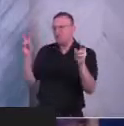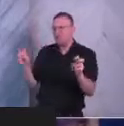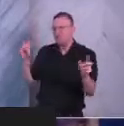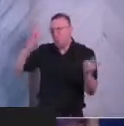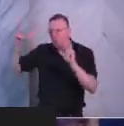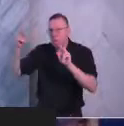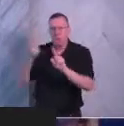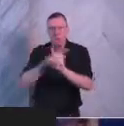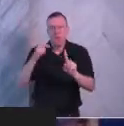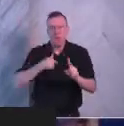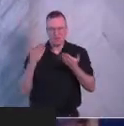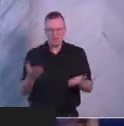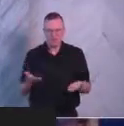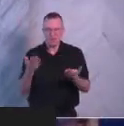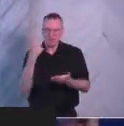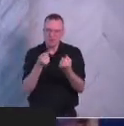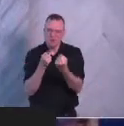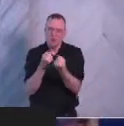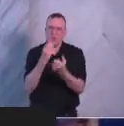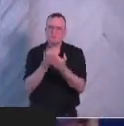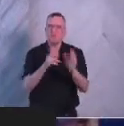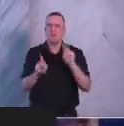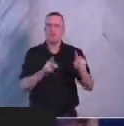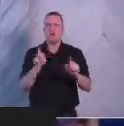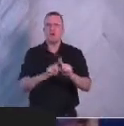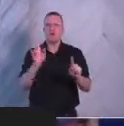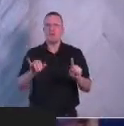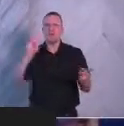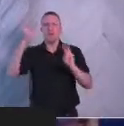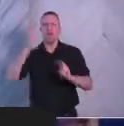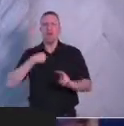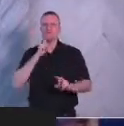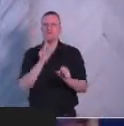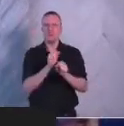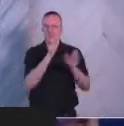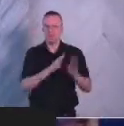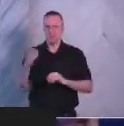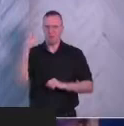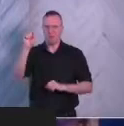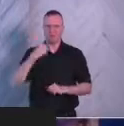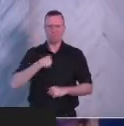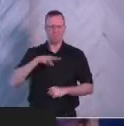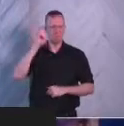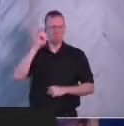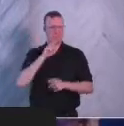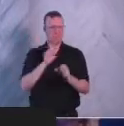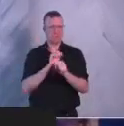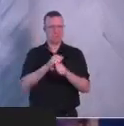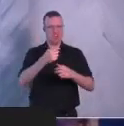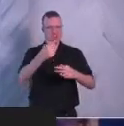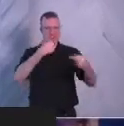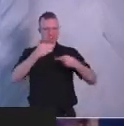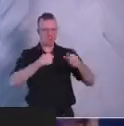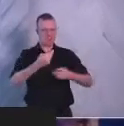I was there for support of some people, but it was spun that I was actually planning a protest. And the hate that came to me from